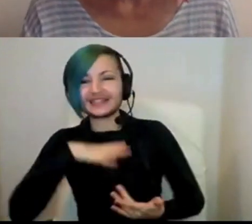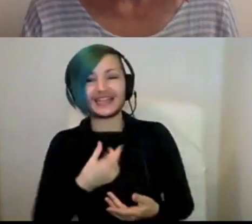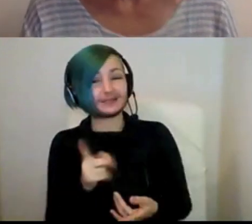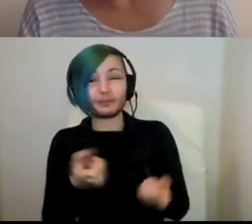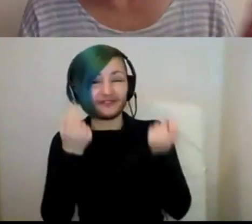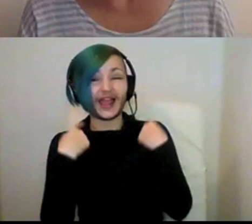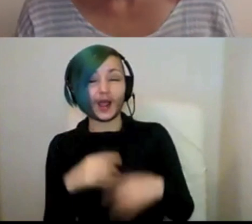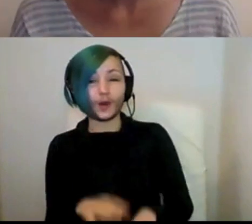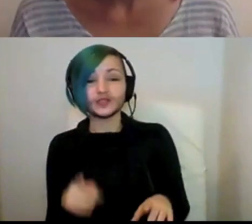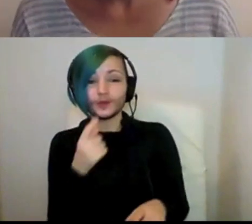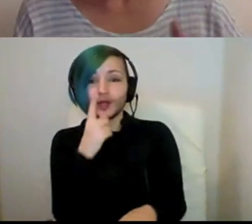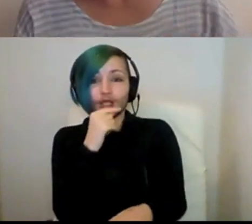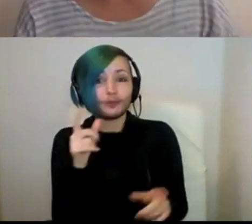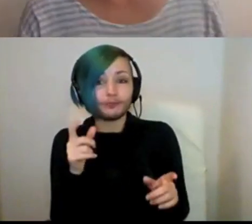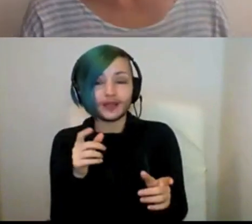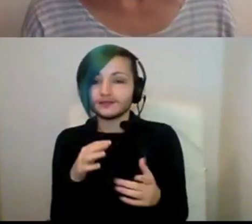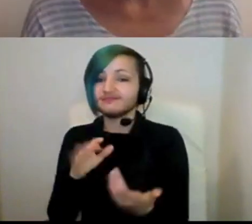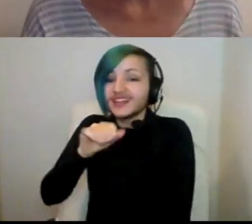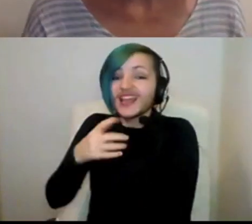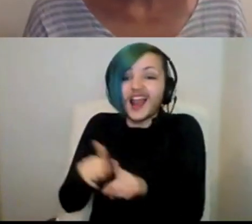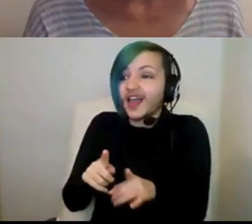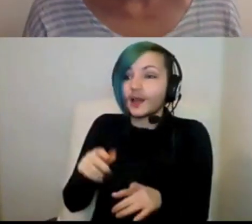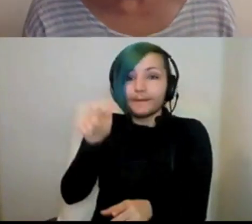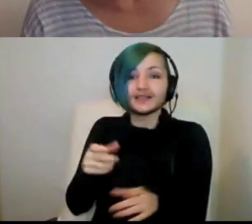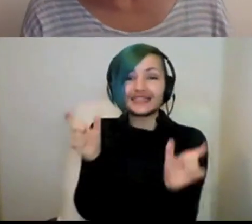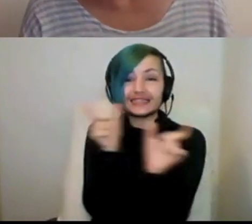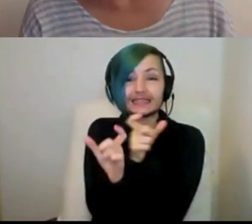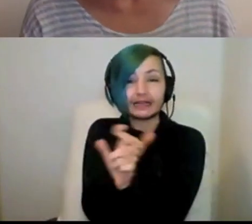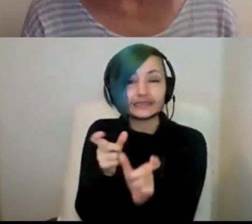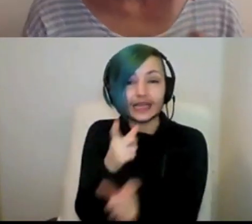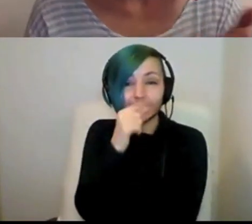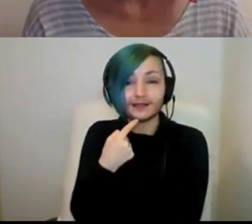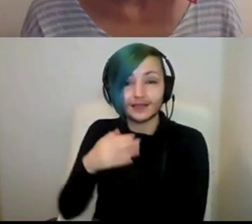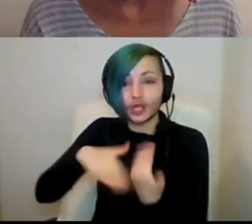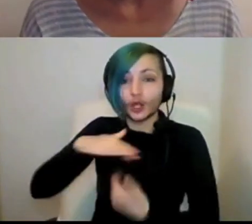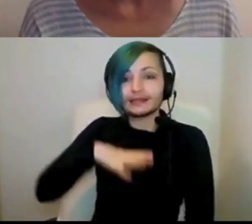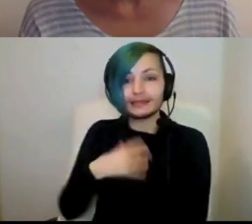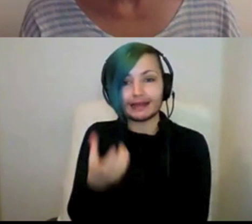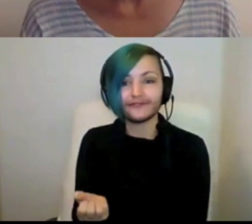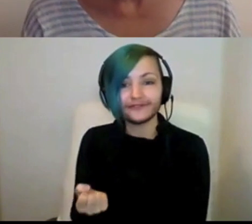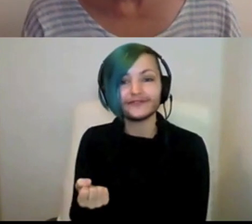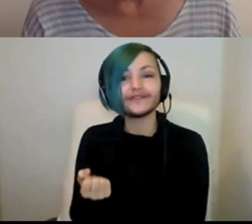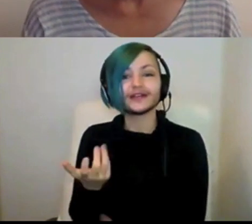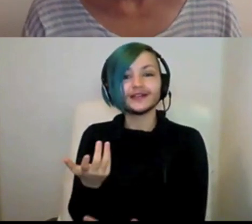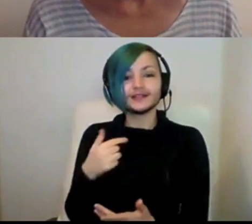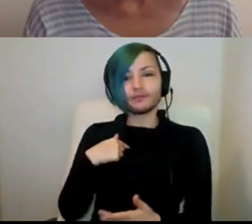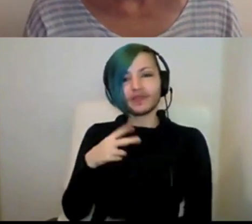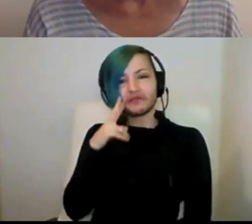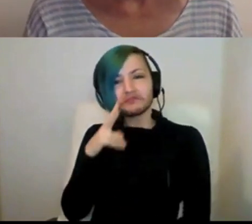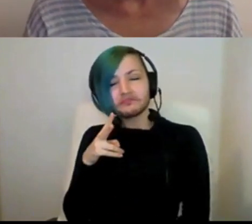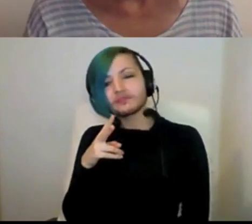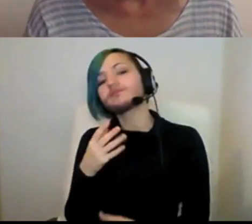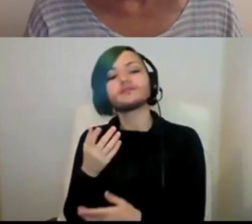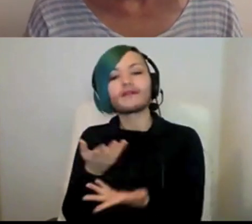with dyslexia could say that they have a complex need, and then you know we've sat in on seminars where somebody has talked about